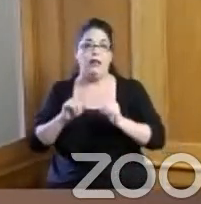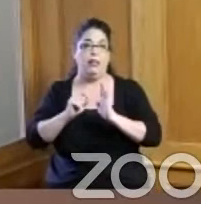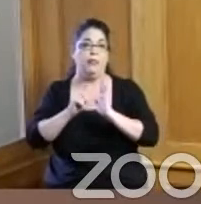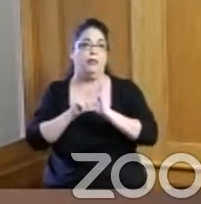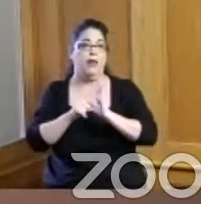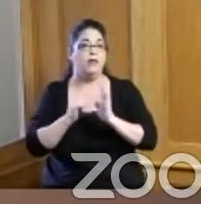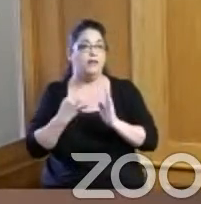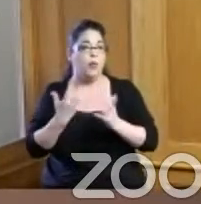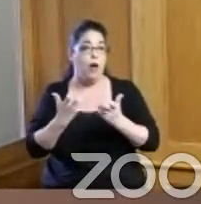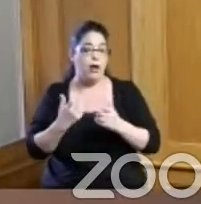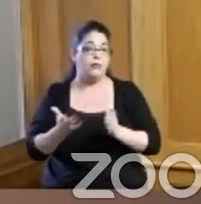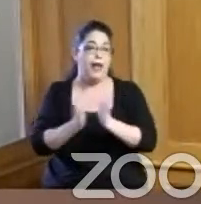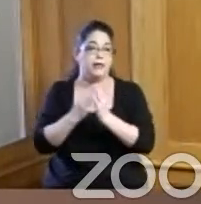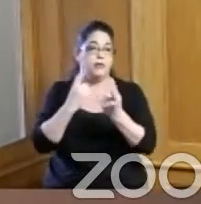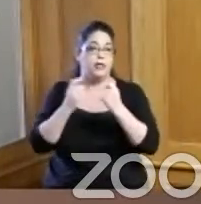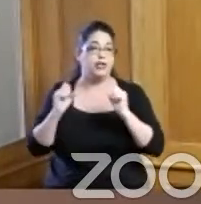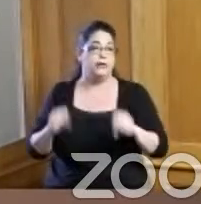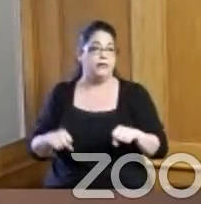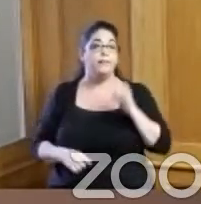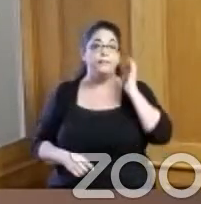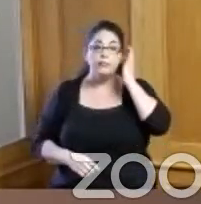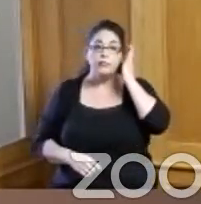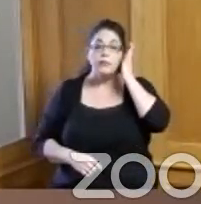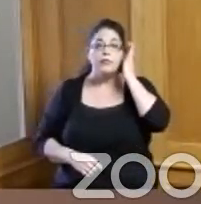like. And then